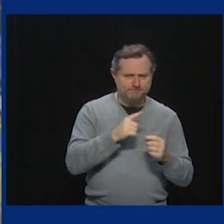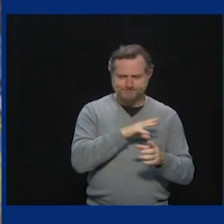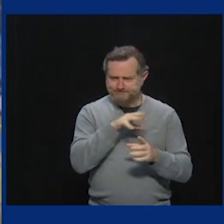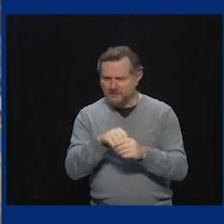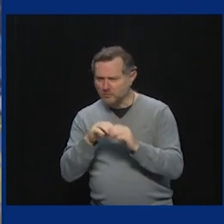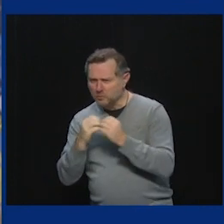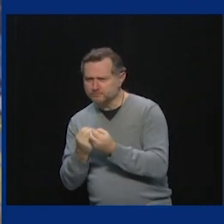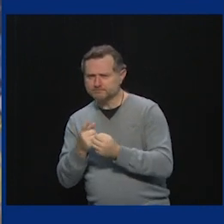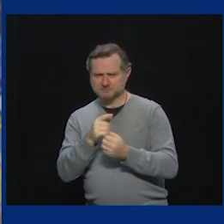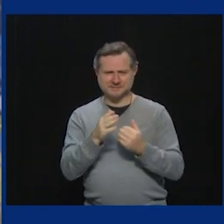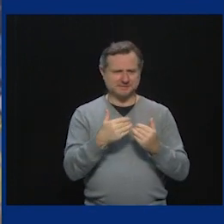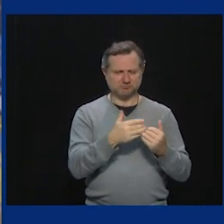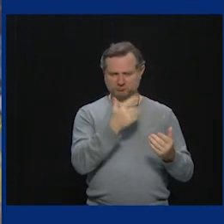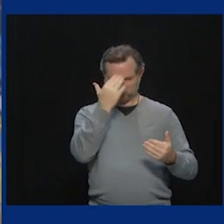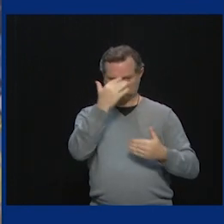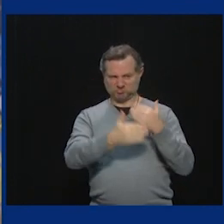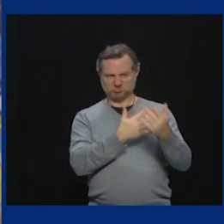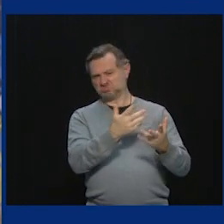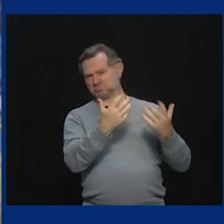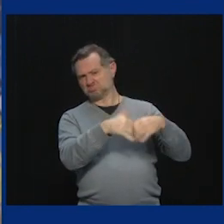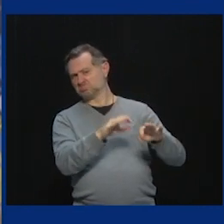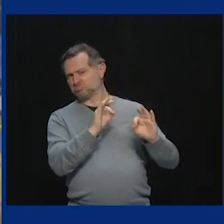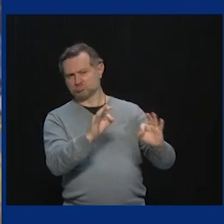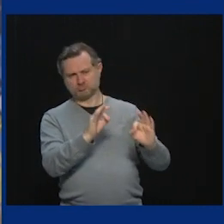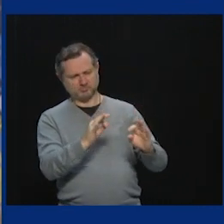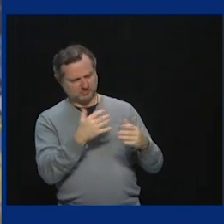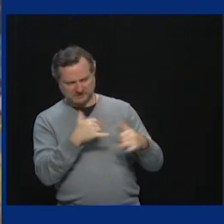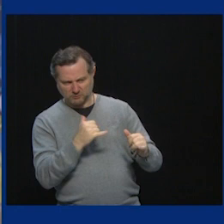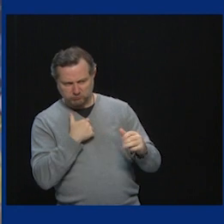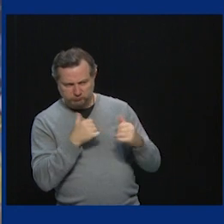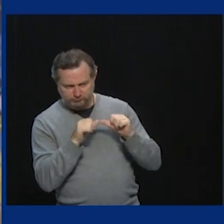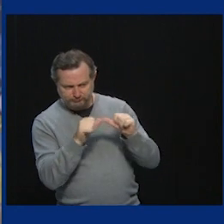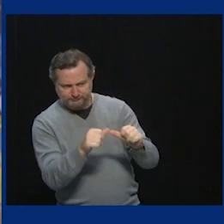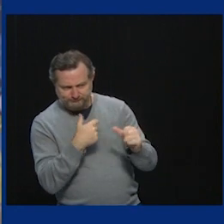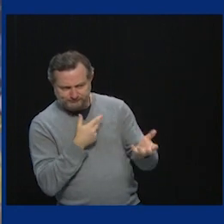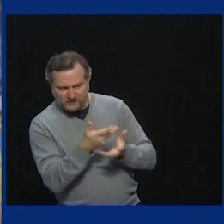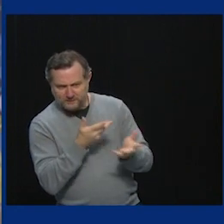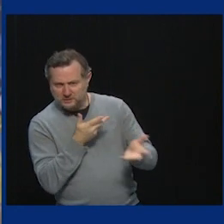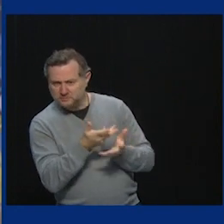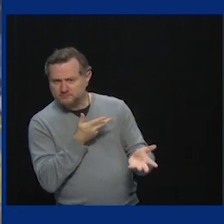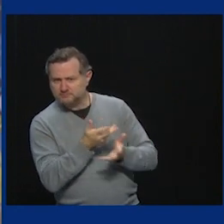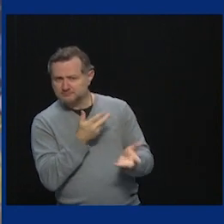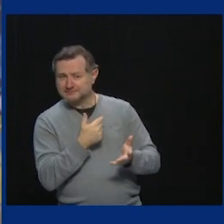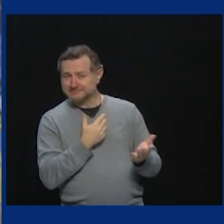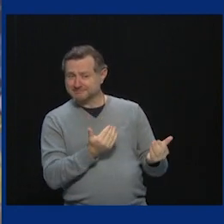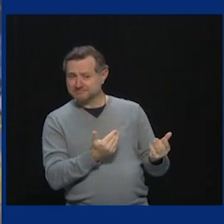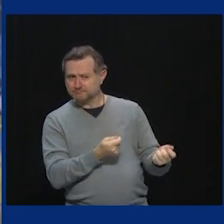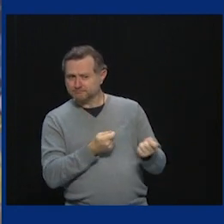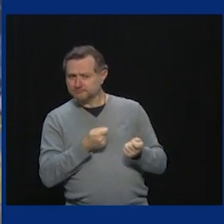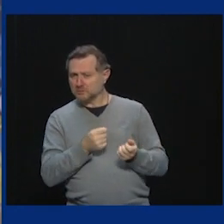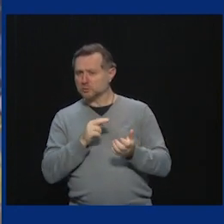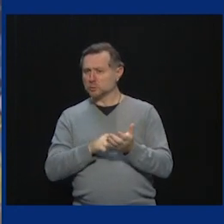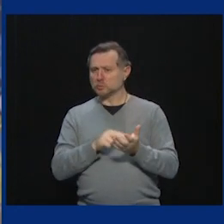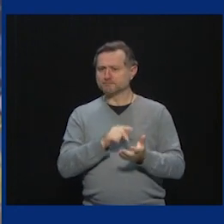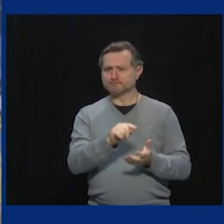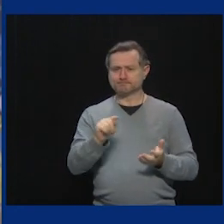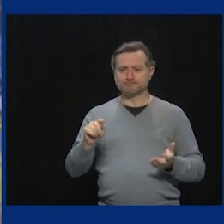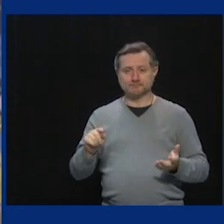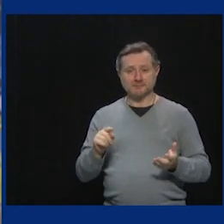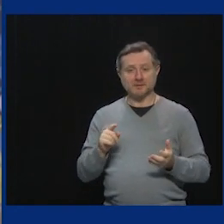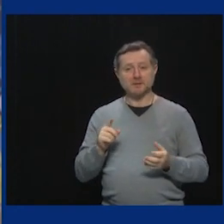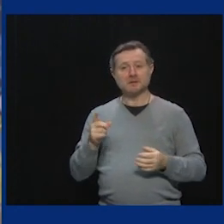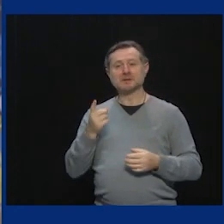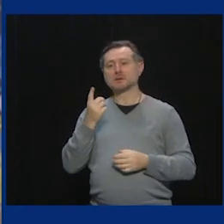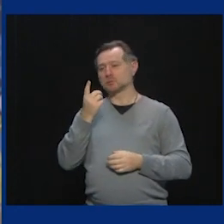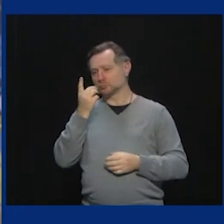this. But we've been having conversations, possibly bringing in nurses who had come here from the Dominican Republic. There were 200 people